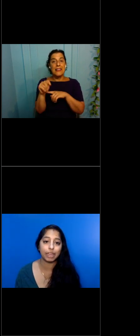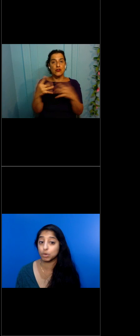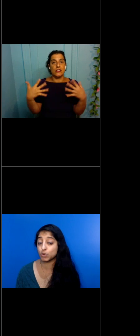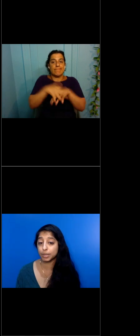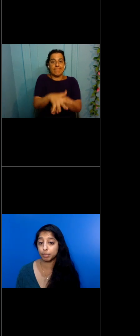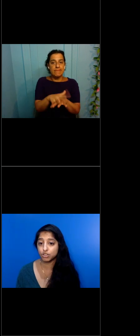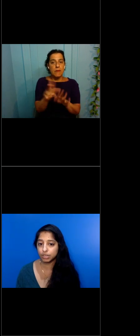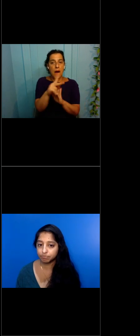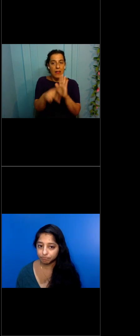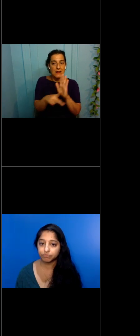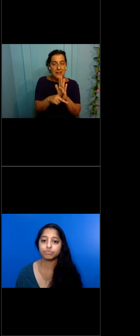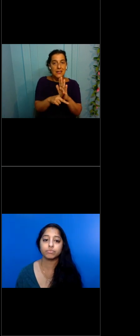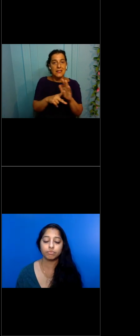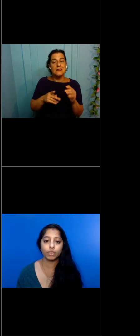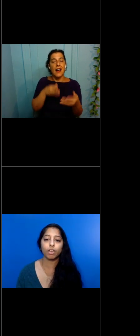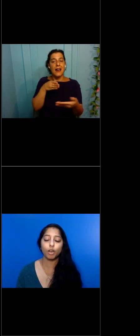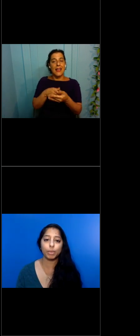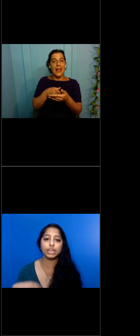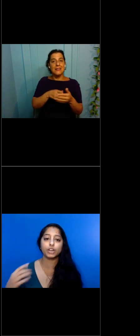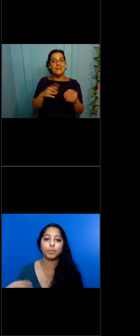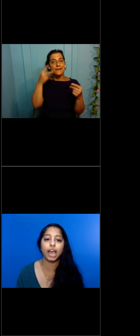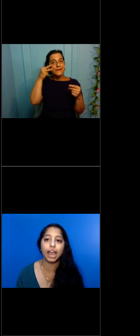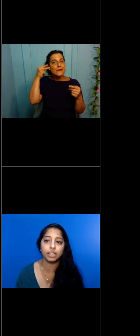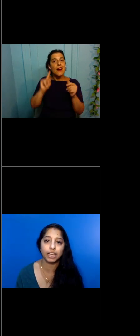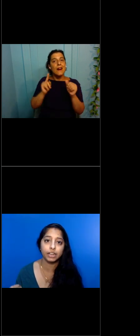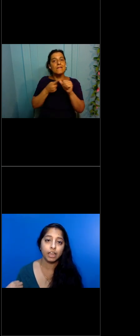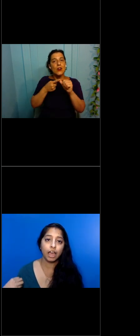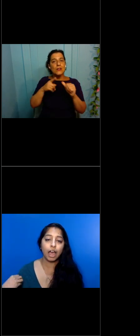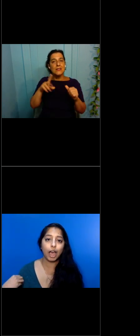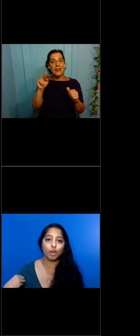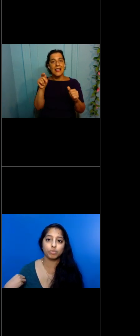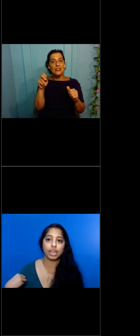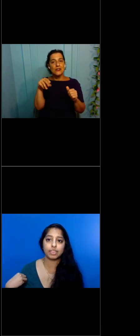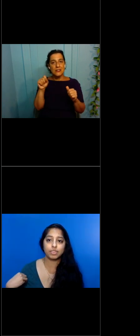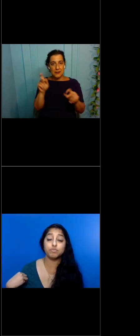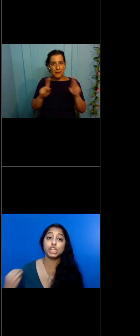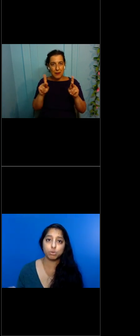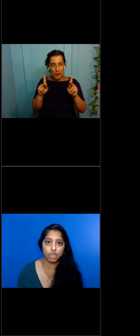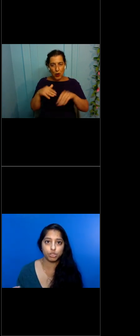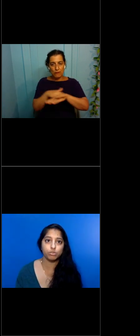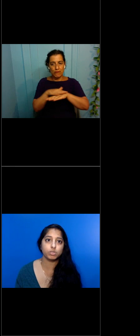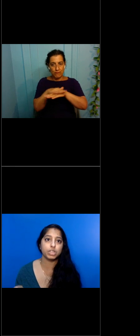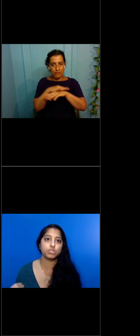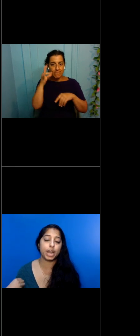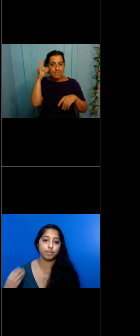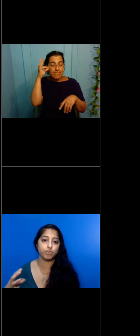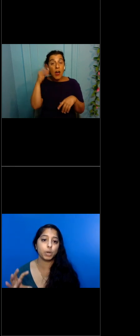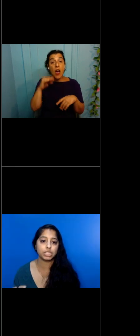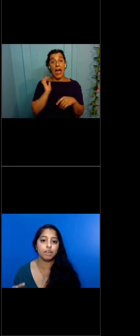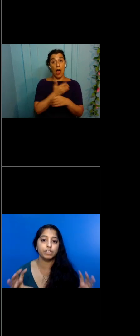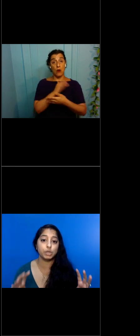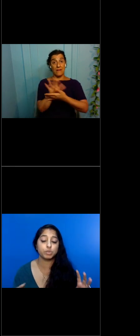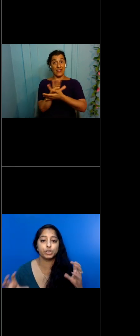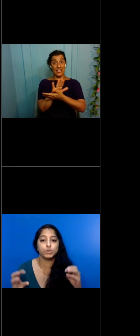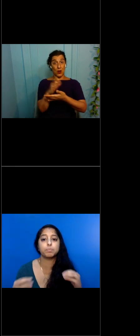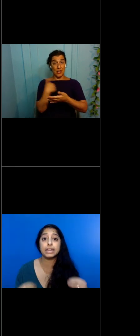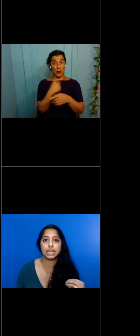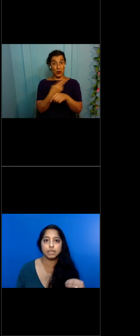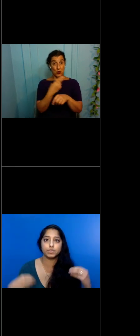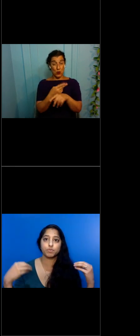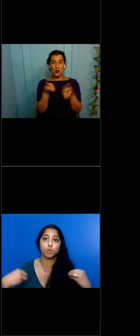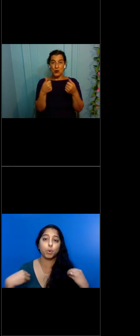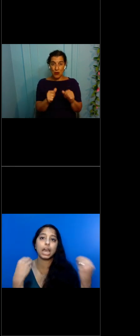schools, and language reclamation. And here I want to highlight like that the videos that we use, we try to focus on videos